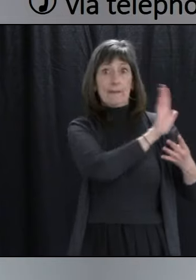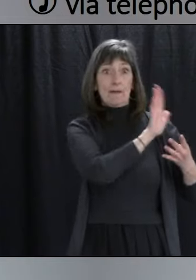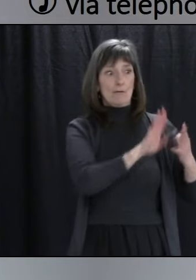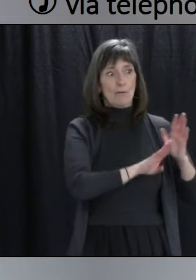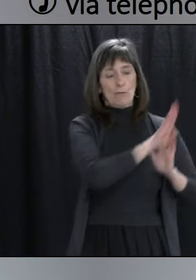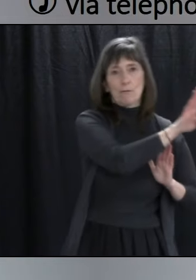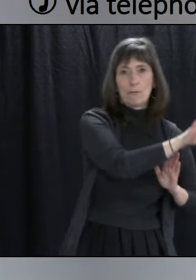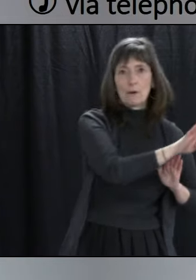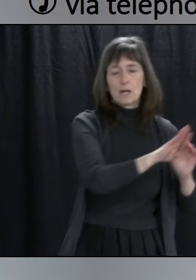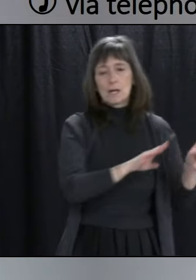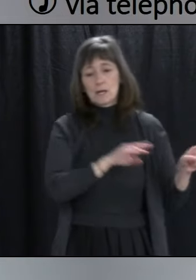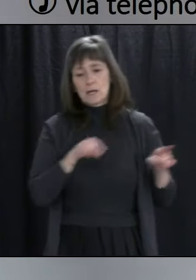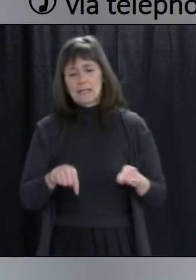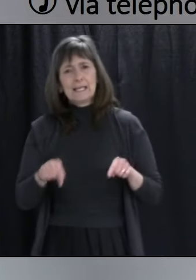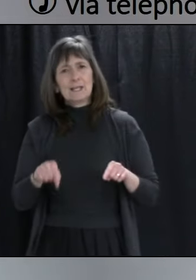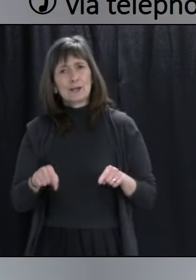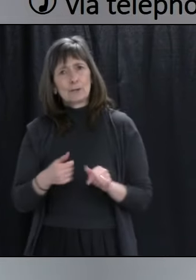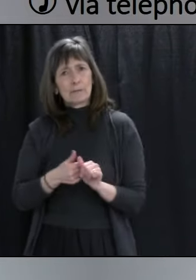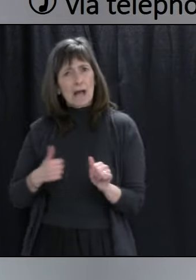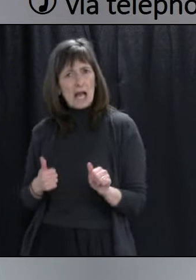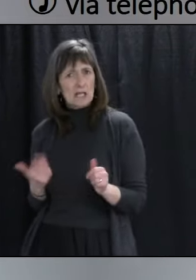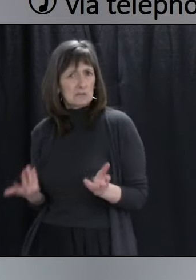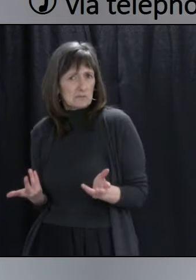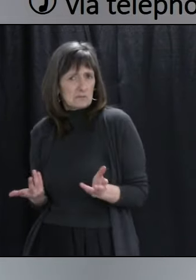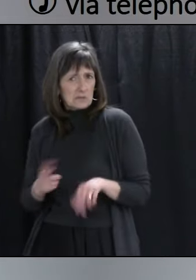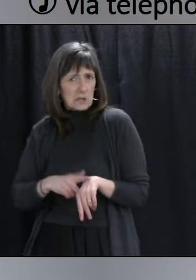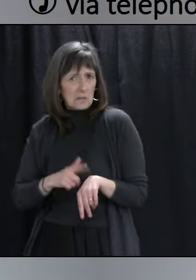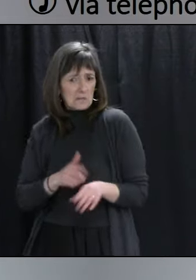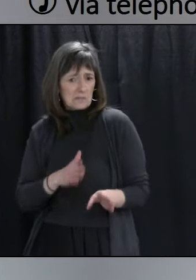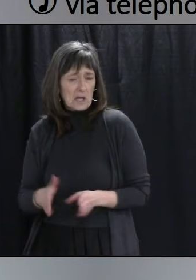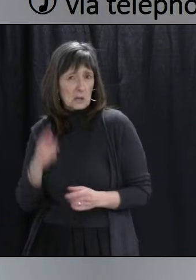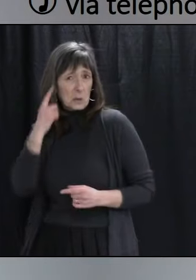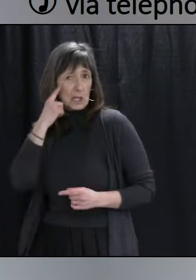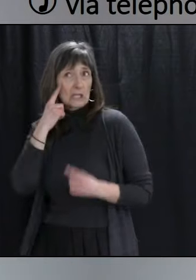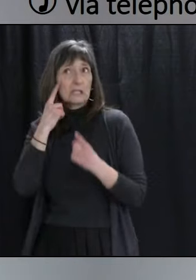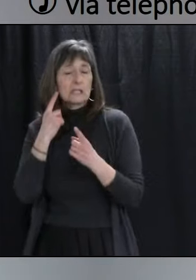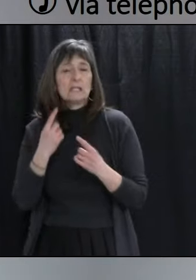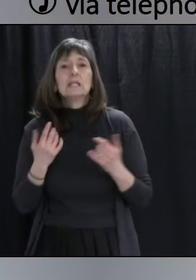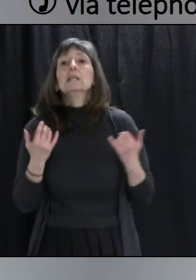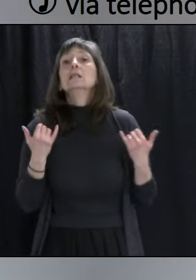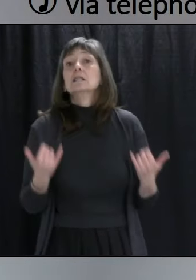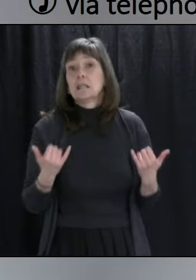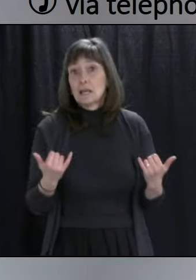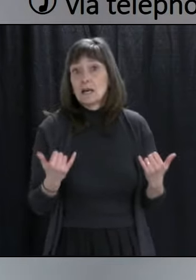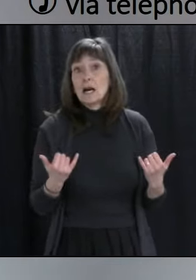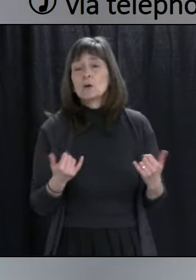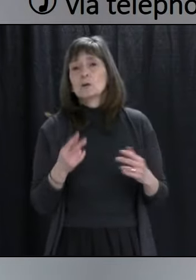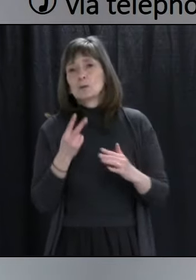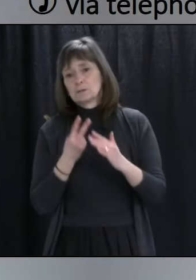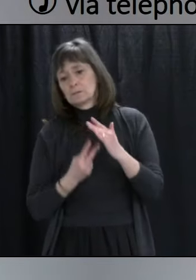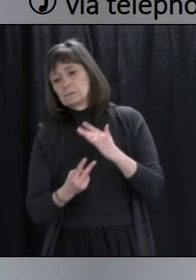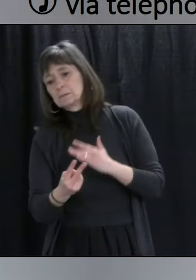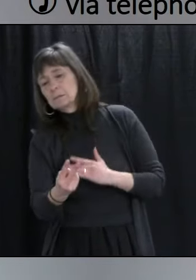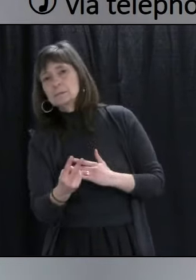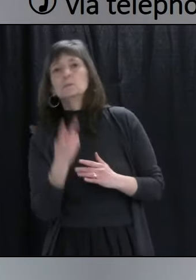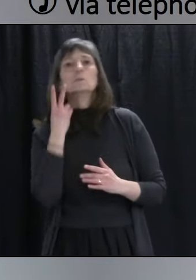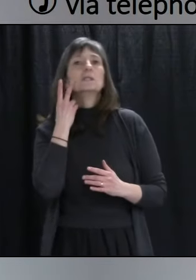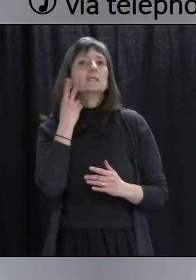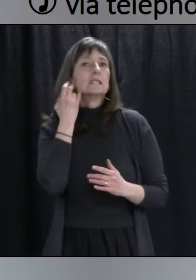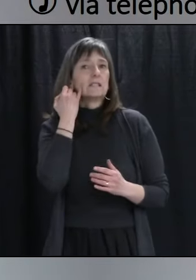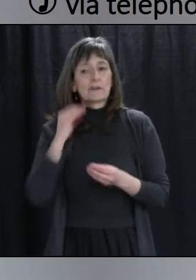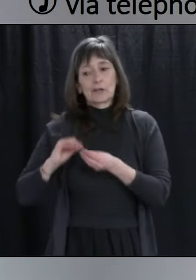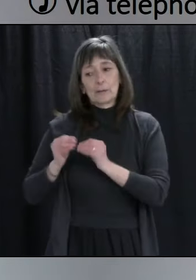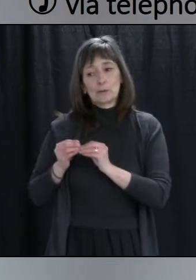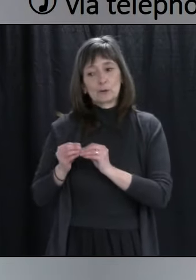time period for a peak? We're looking at modeling. We are trying to now find whether or not we have a good model that we can plug